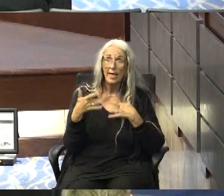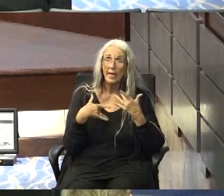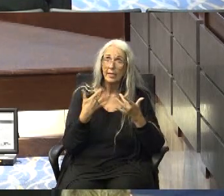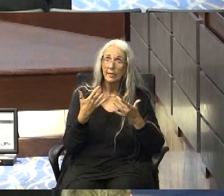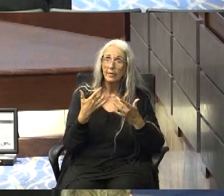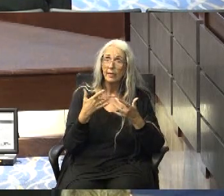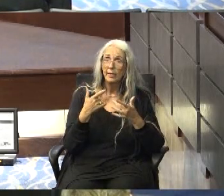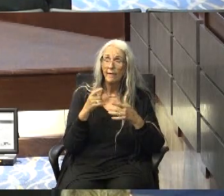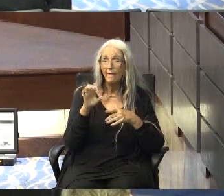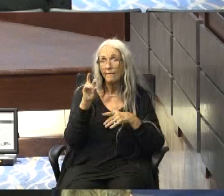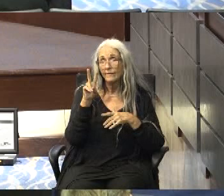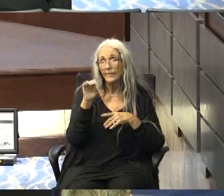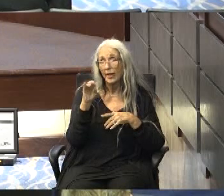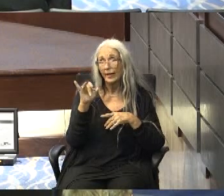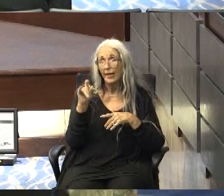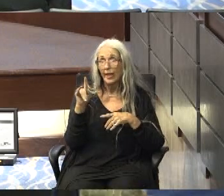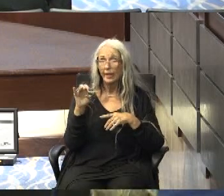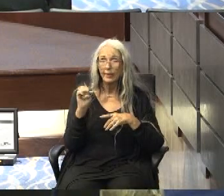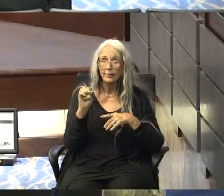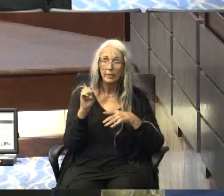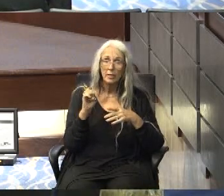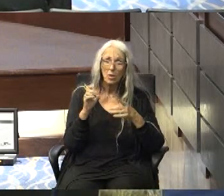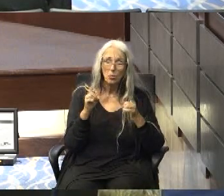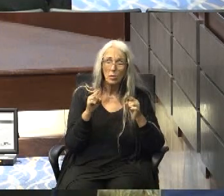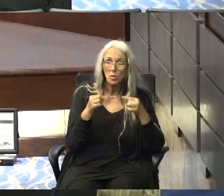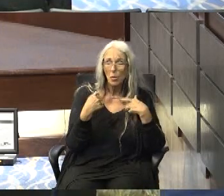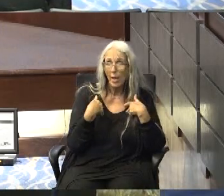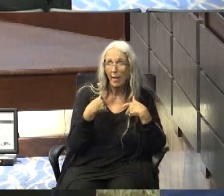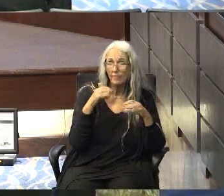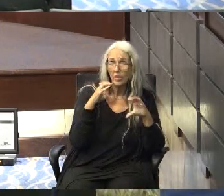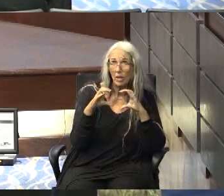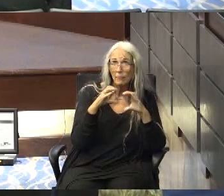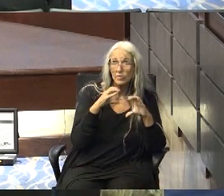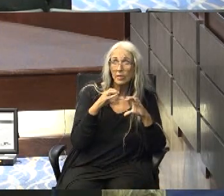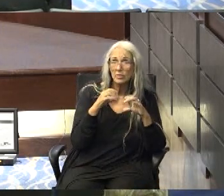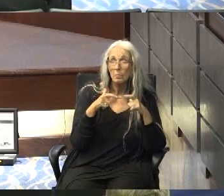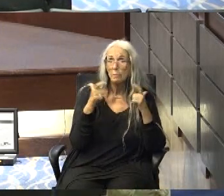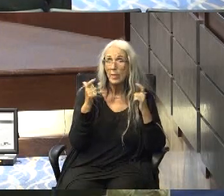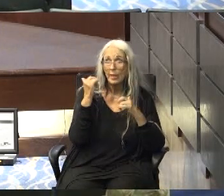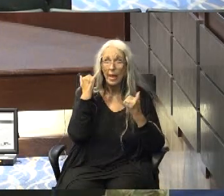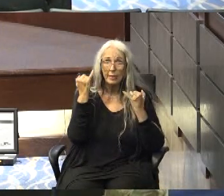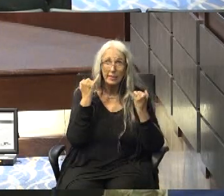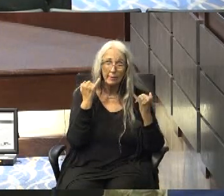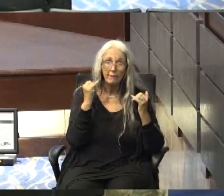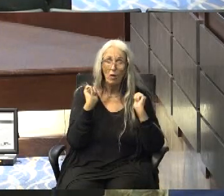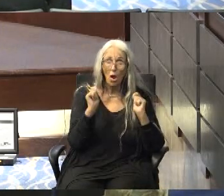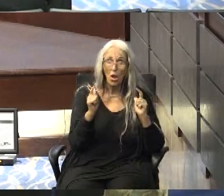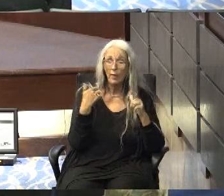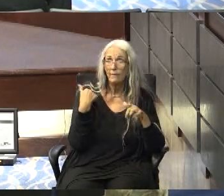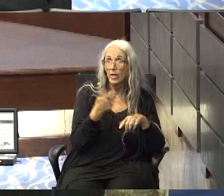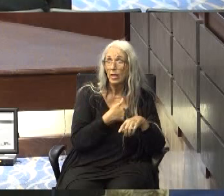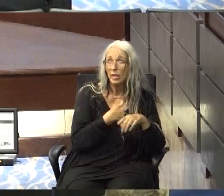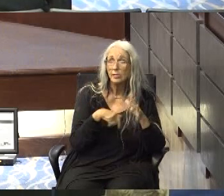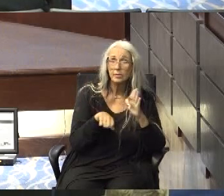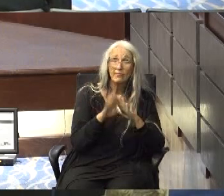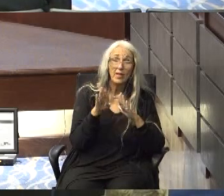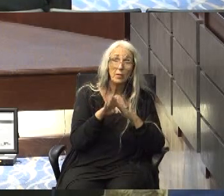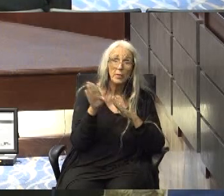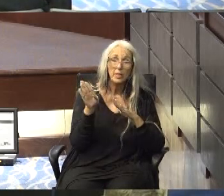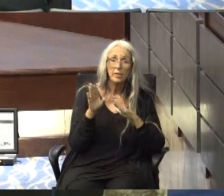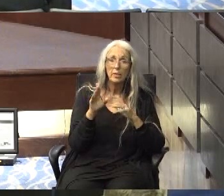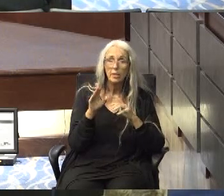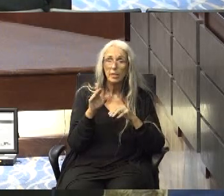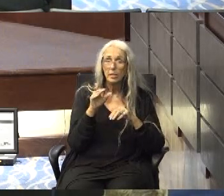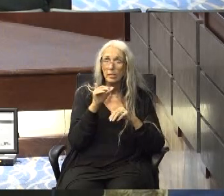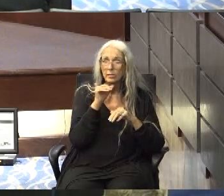it validates that as we have these conversations with these big ideas for all of this development, that it's not